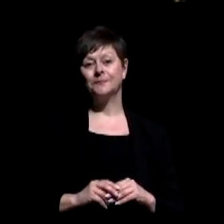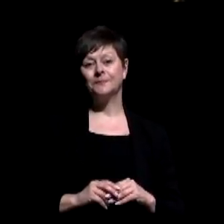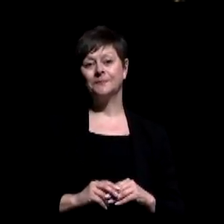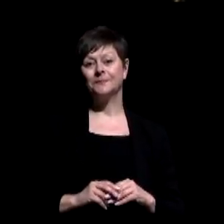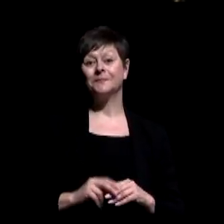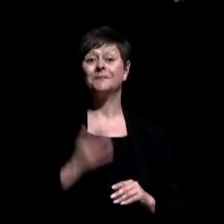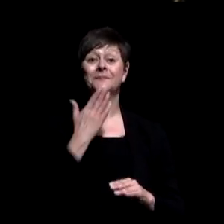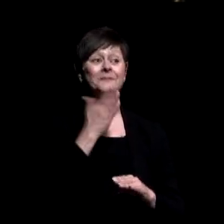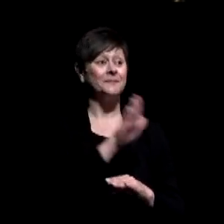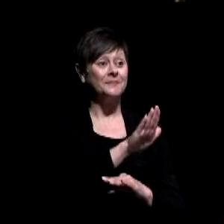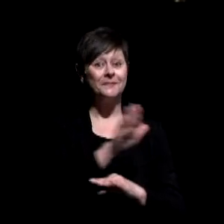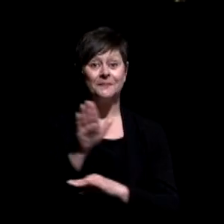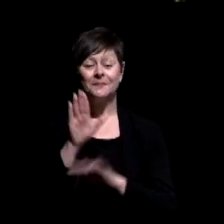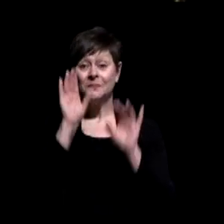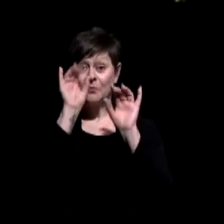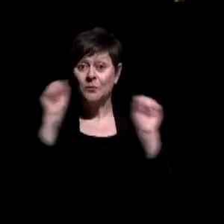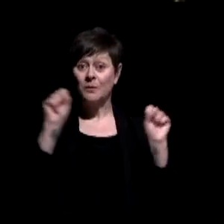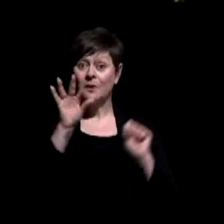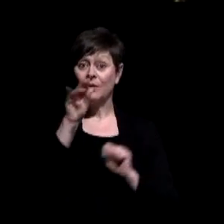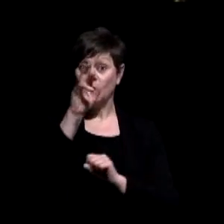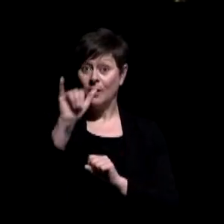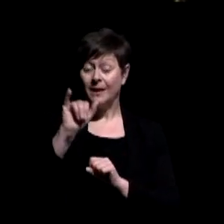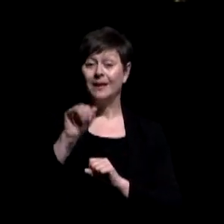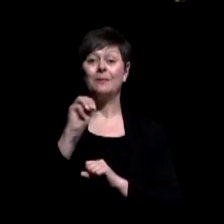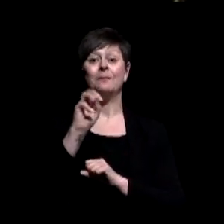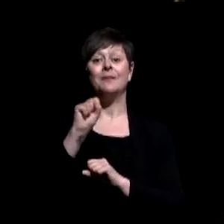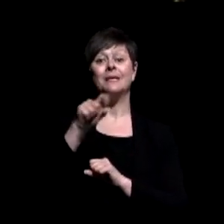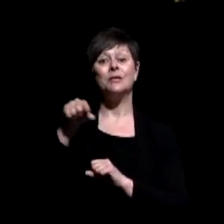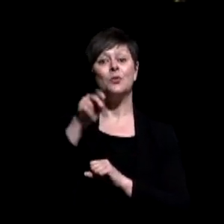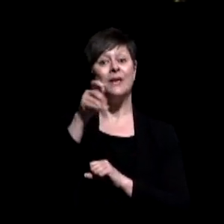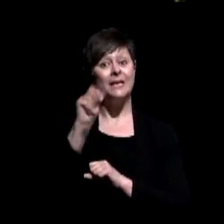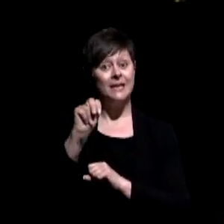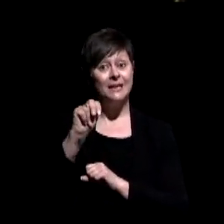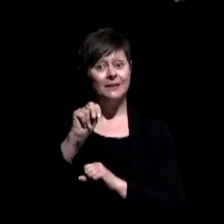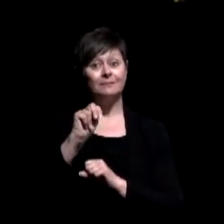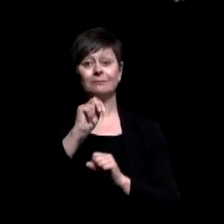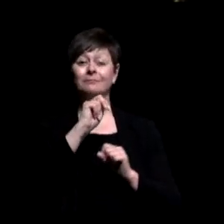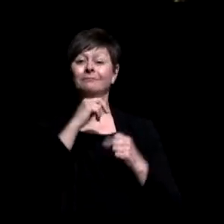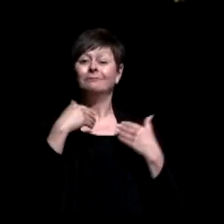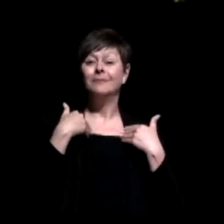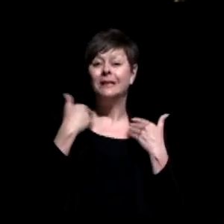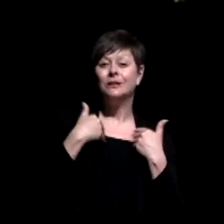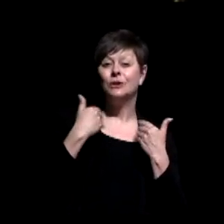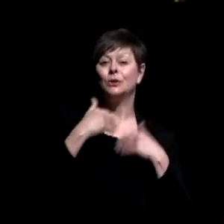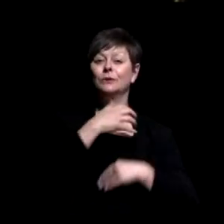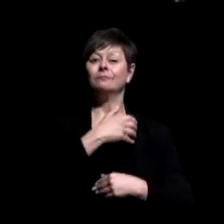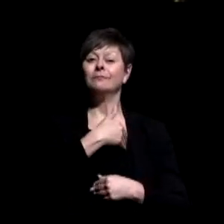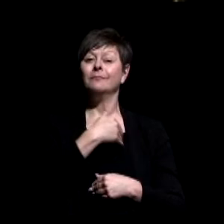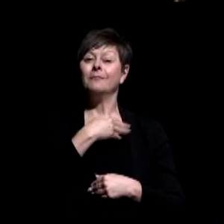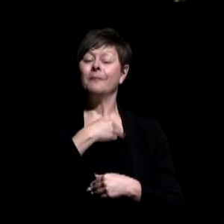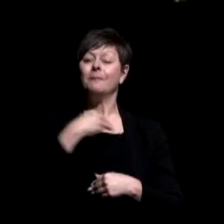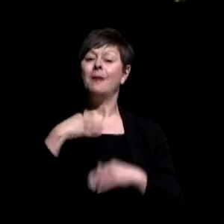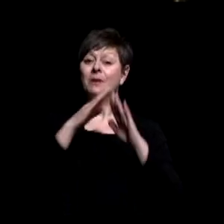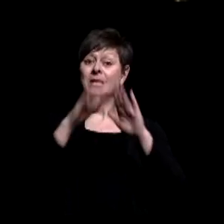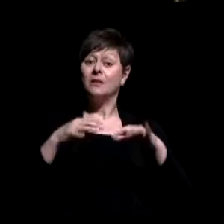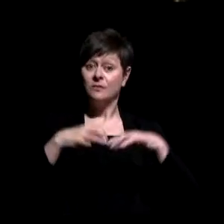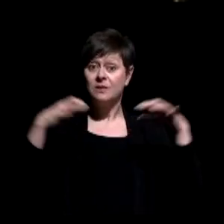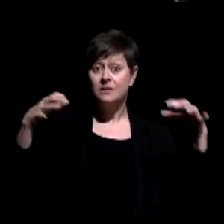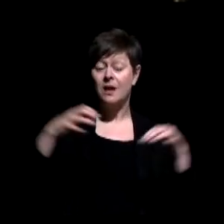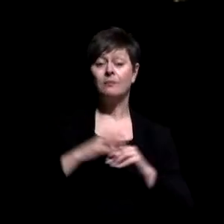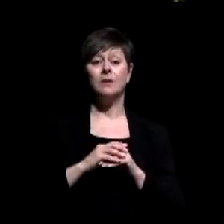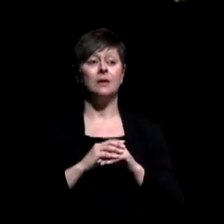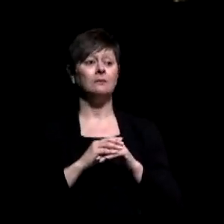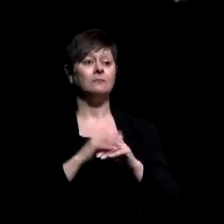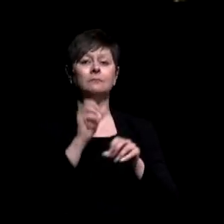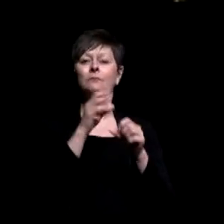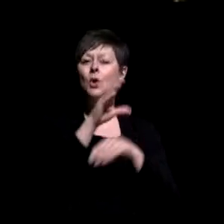Good afternoon, Premier Furey, Ms. Quinlan, honourable ministers, members of the House of Assembly, colleagues,